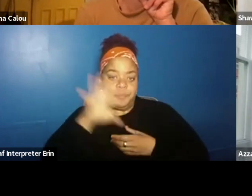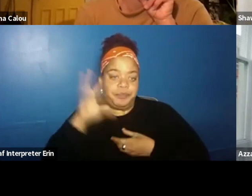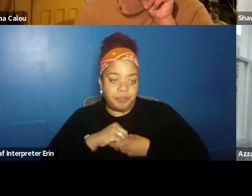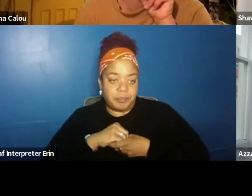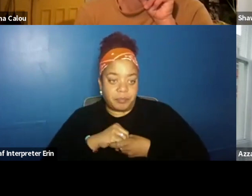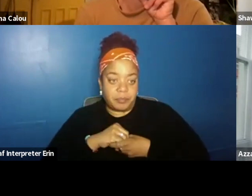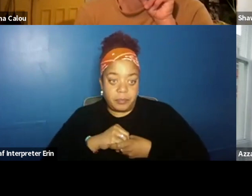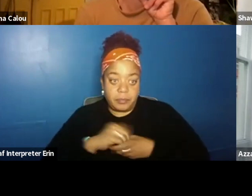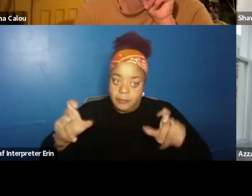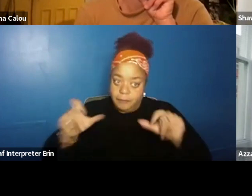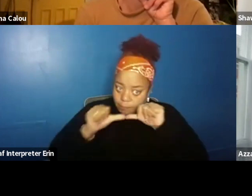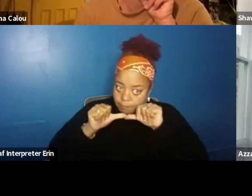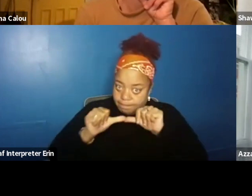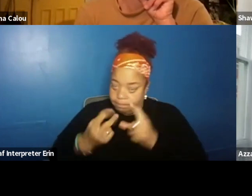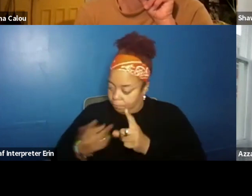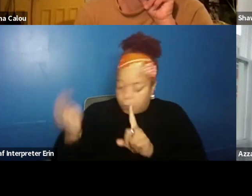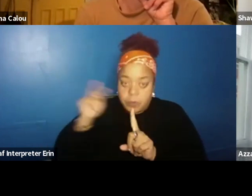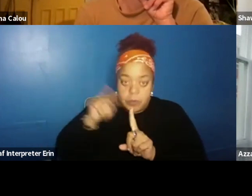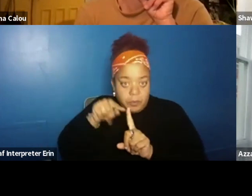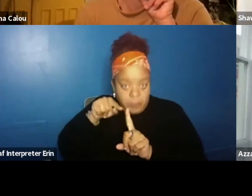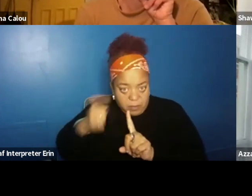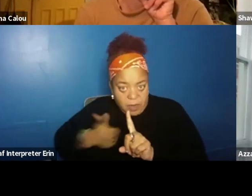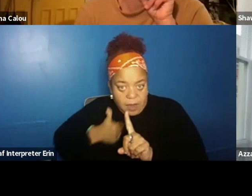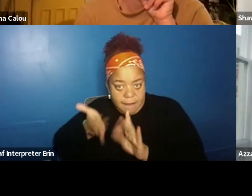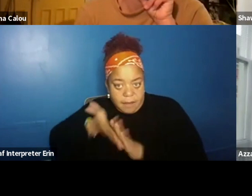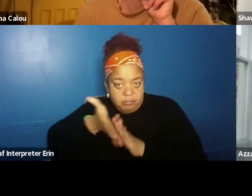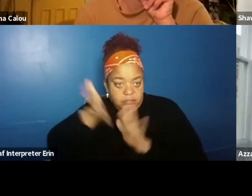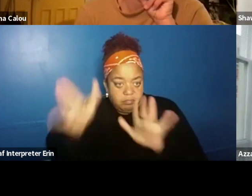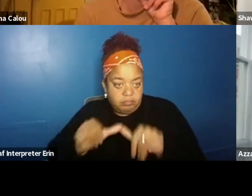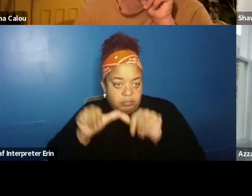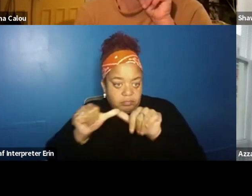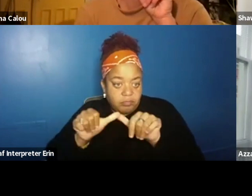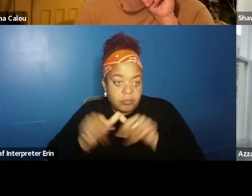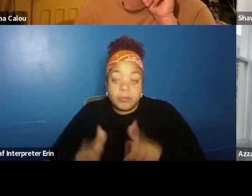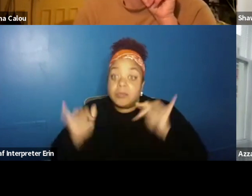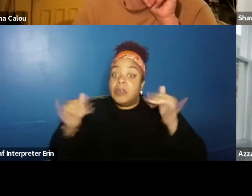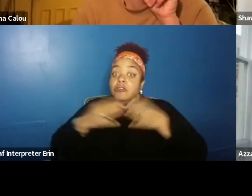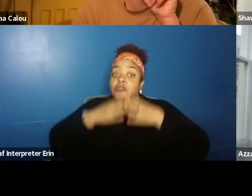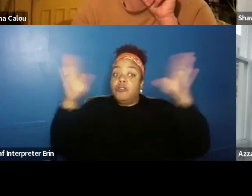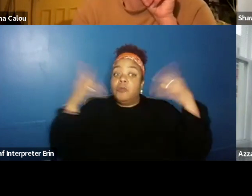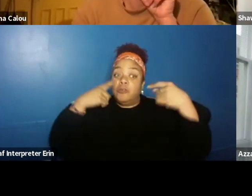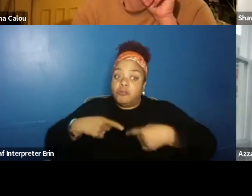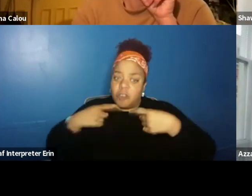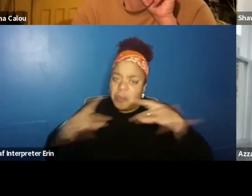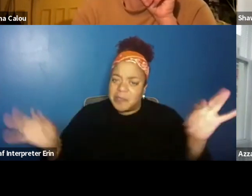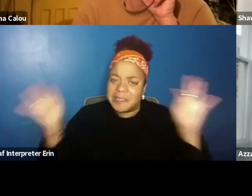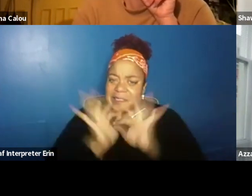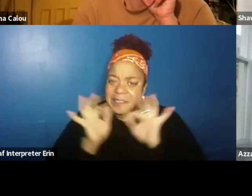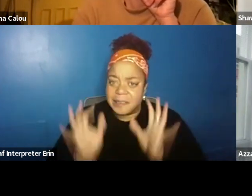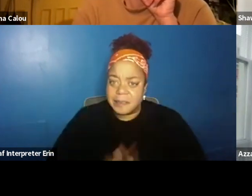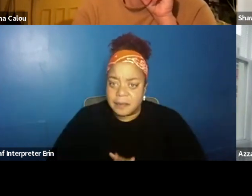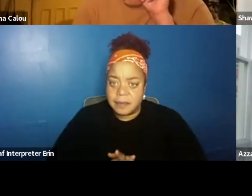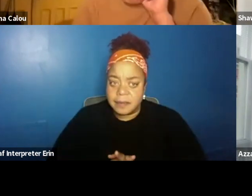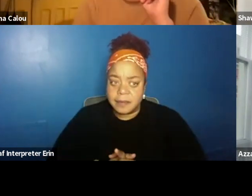perspective on your place in the grander struggle is really important. Also, the critical importance of organizing